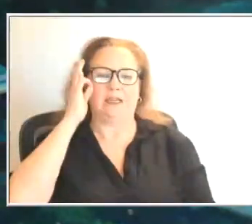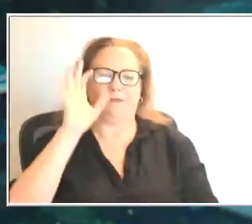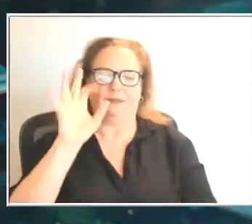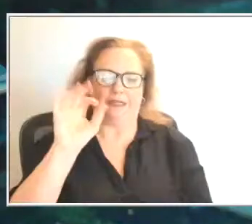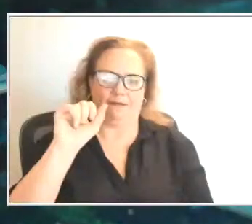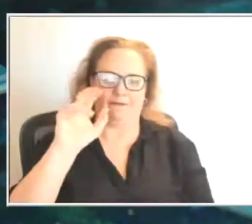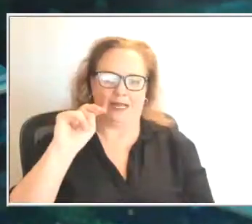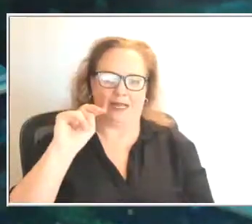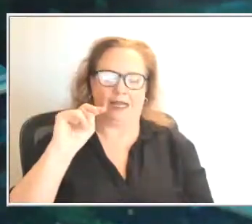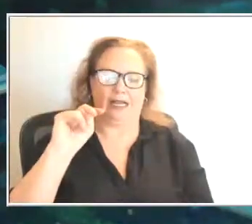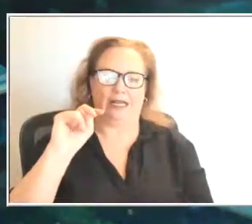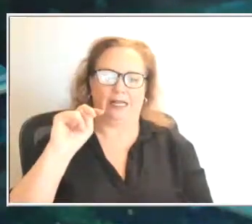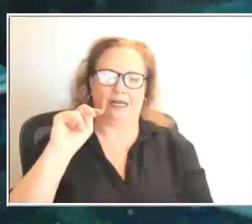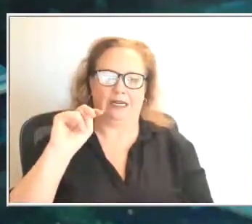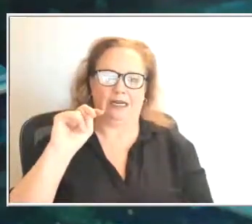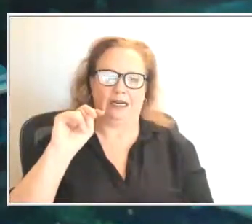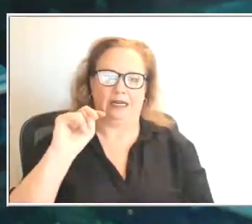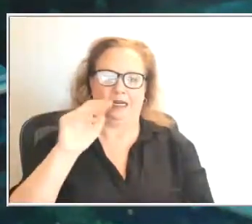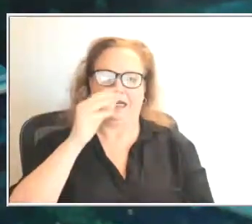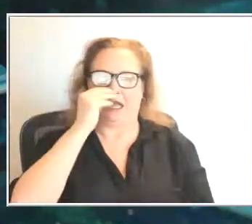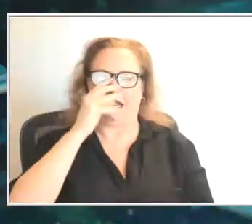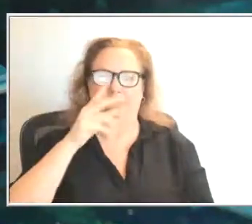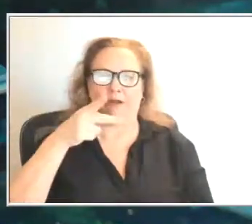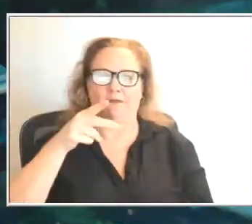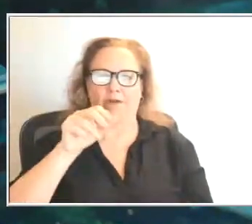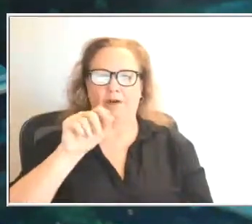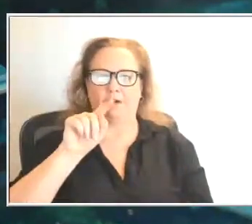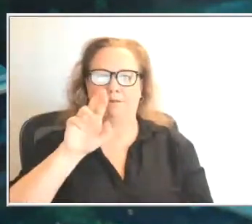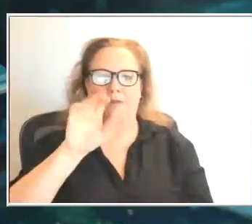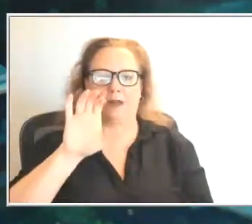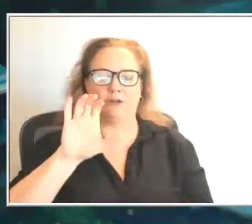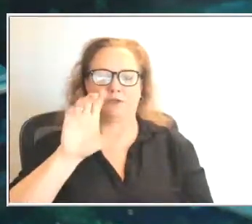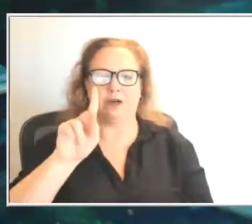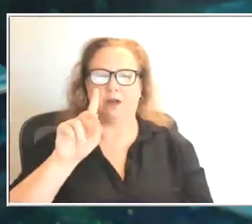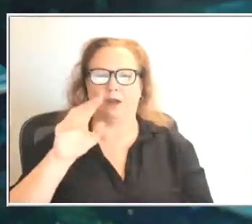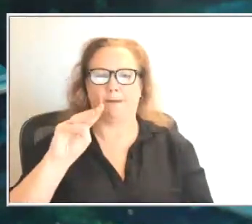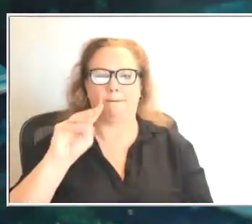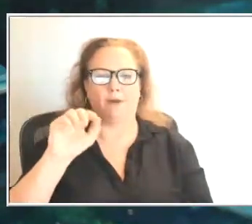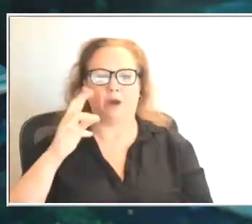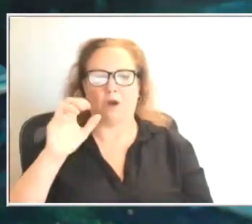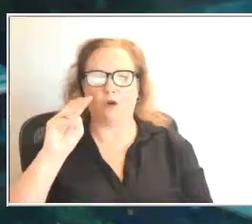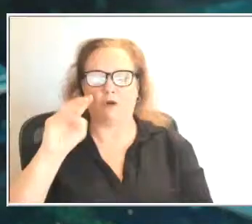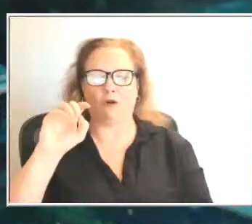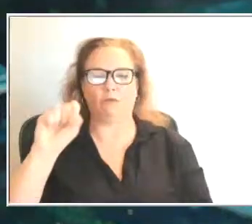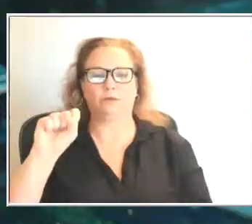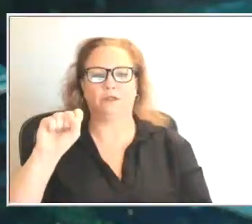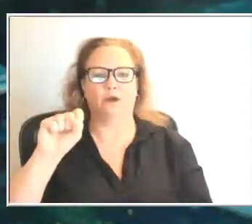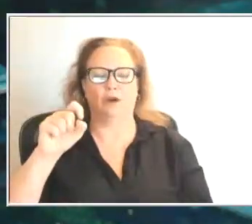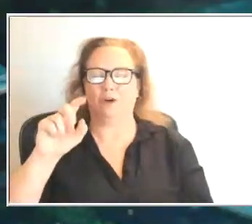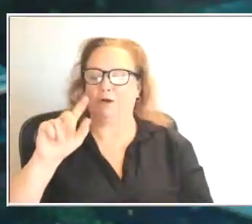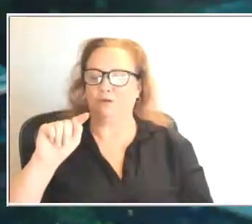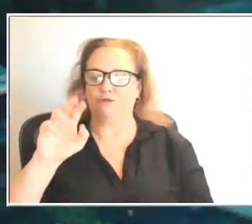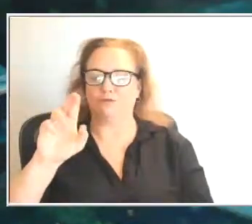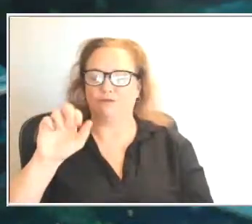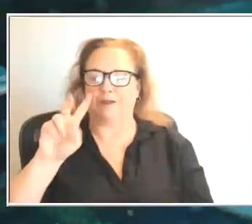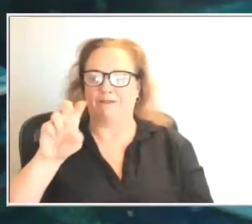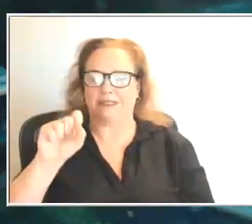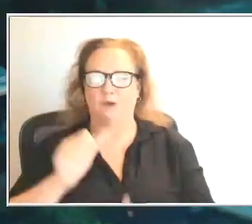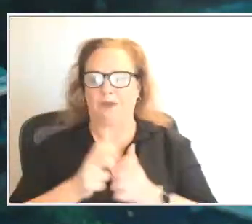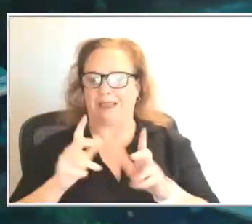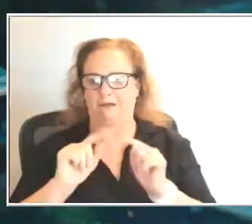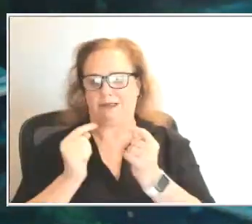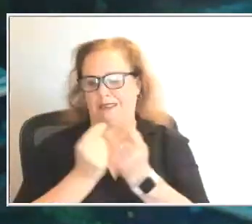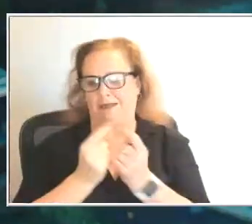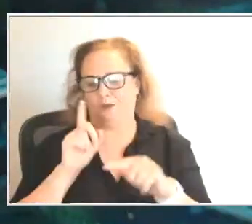and I don't care if you're Patrick Mahomes, Travis Kelce, Chris Jones, it doesn't matter. If you don't have the team around you, you're not going to do well, you're not going to perform